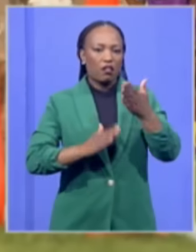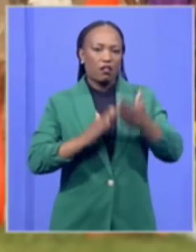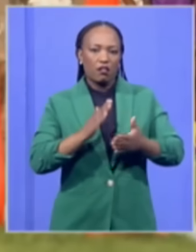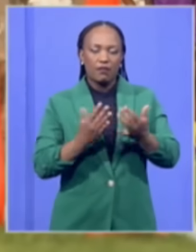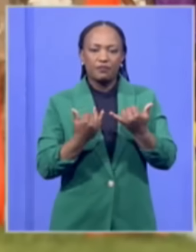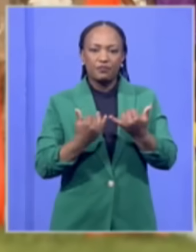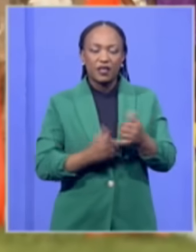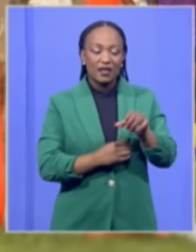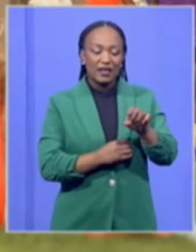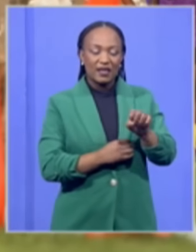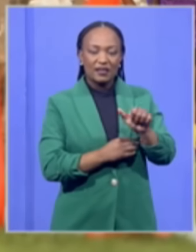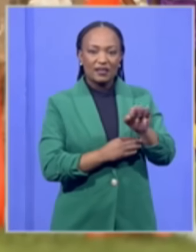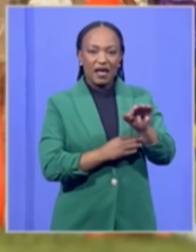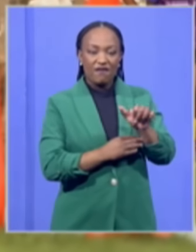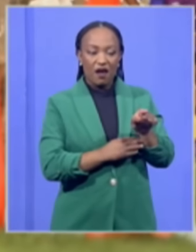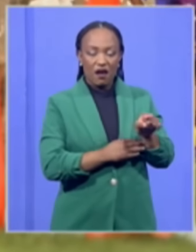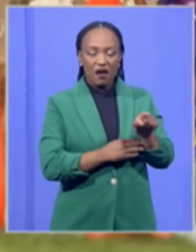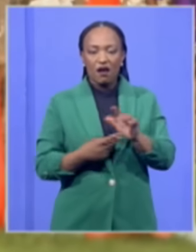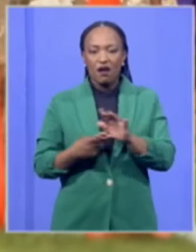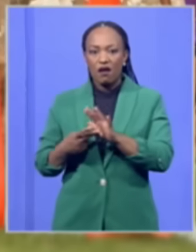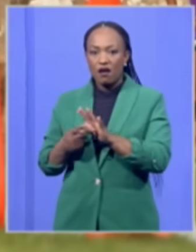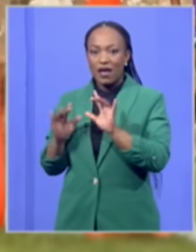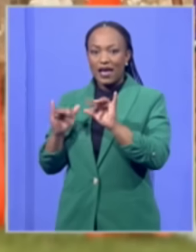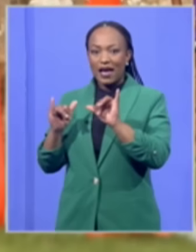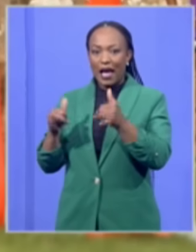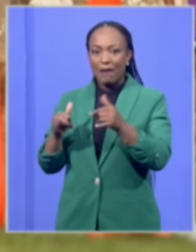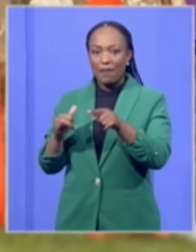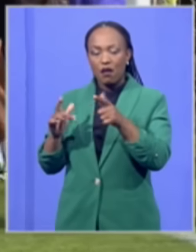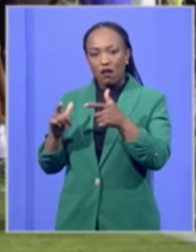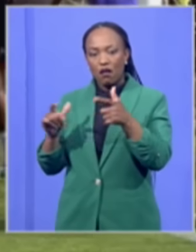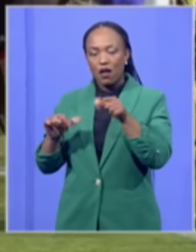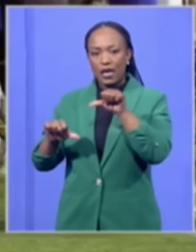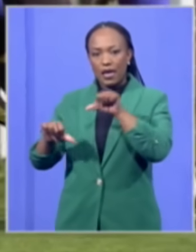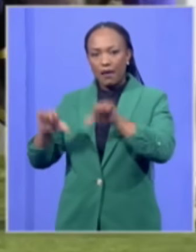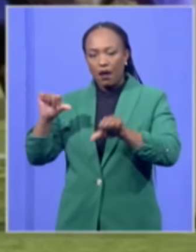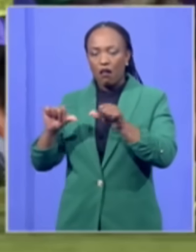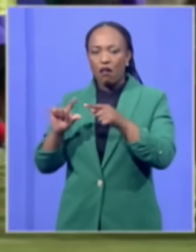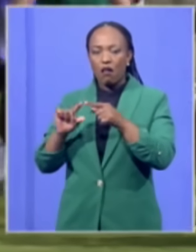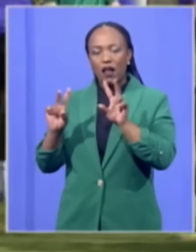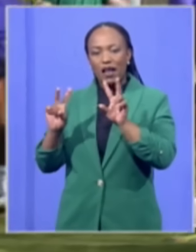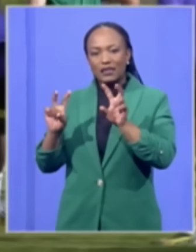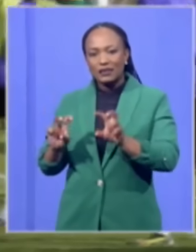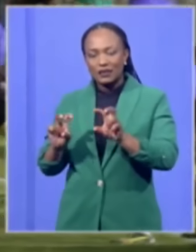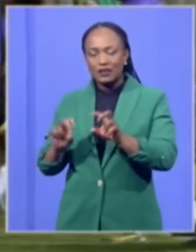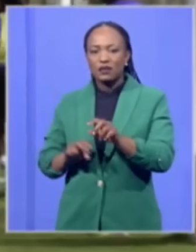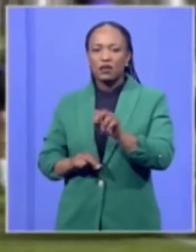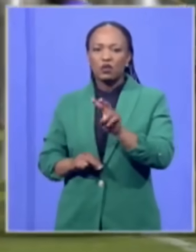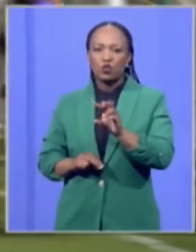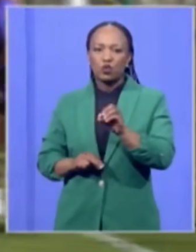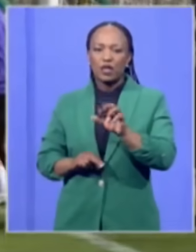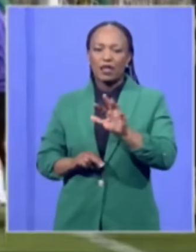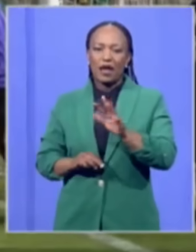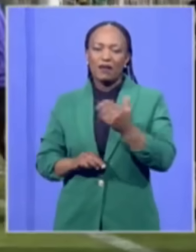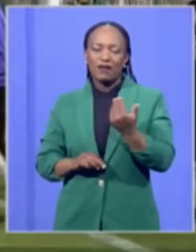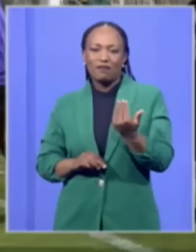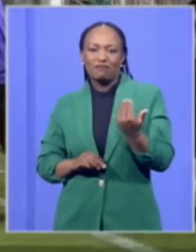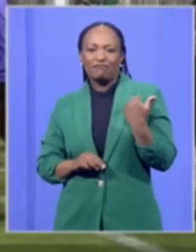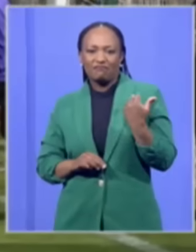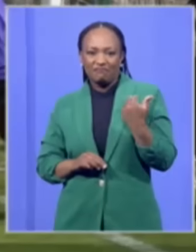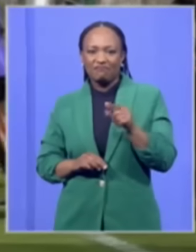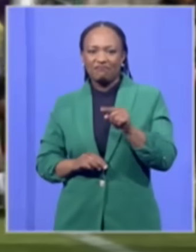magareng ga SAFA le khamphane yeo ya lefase ya dikhemikhale le energy e hlomilwe la mathomo ka ngwaga ke